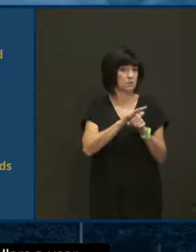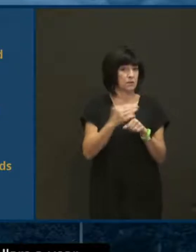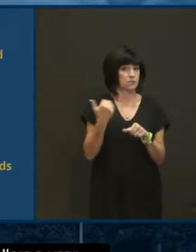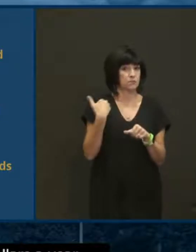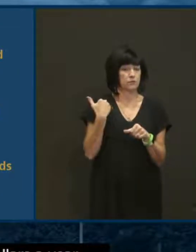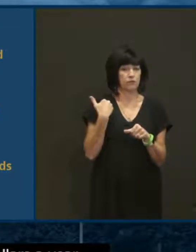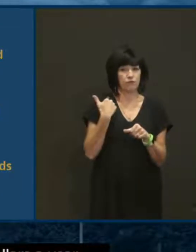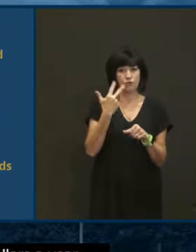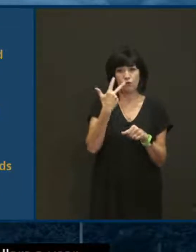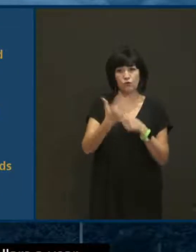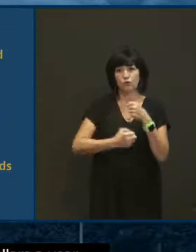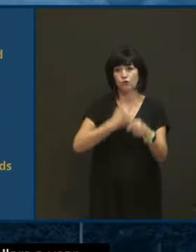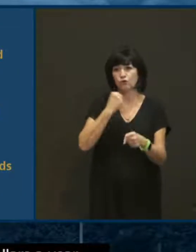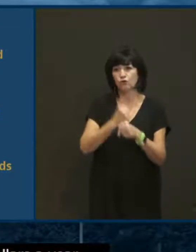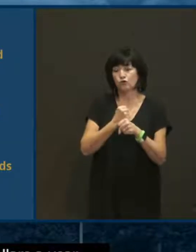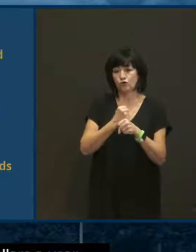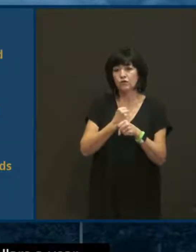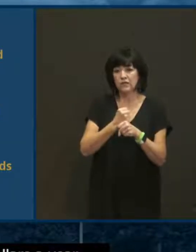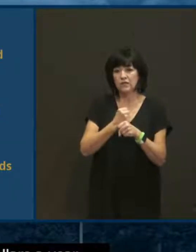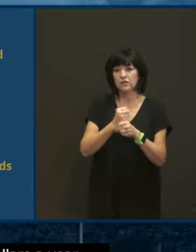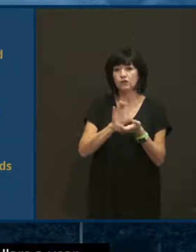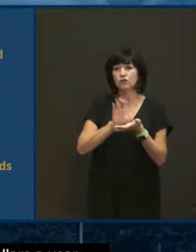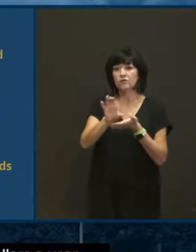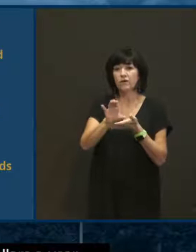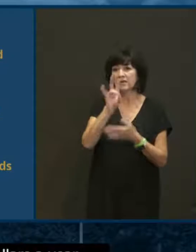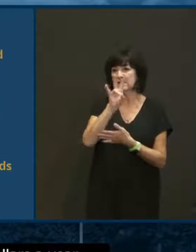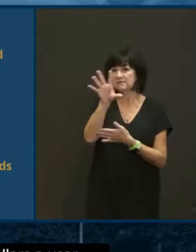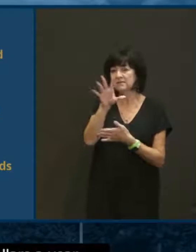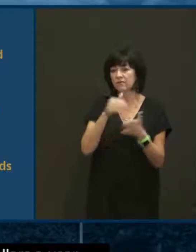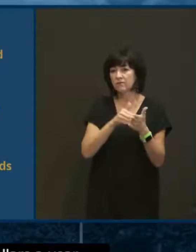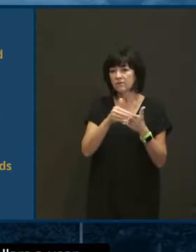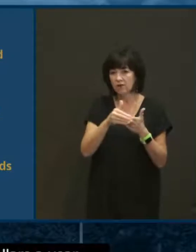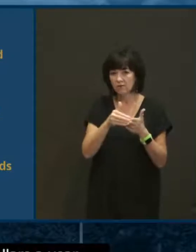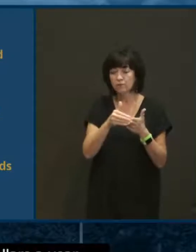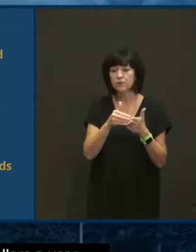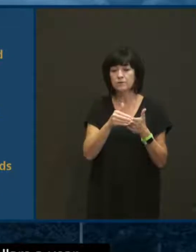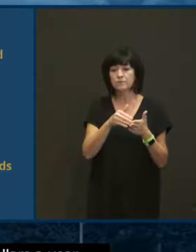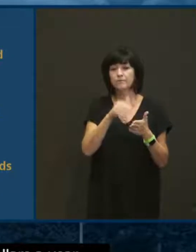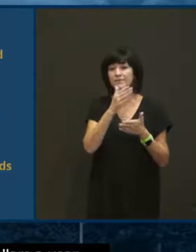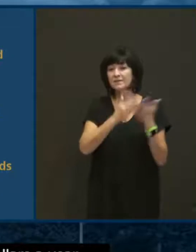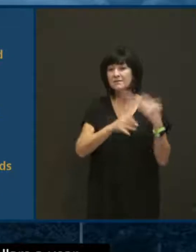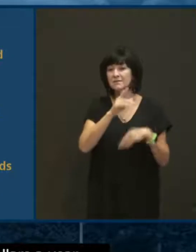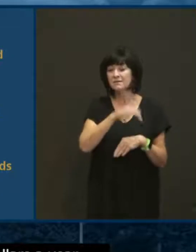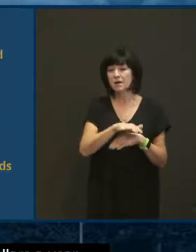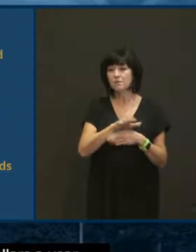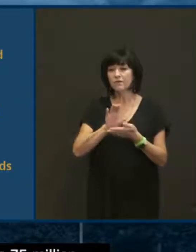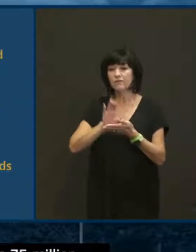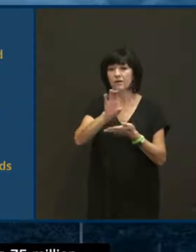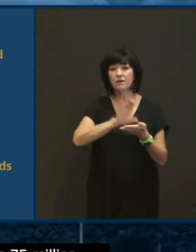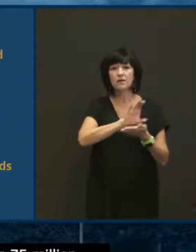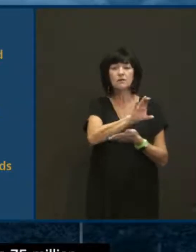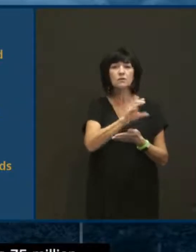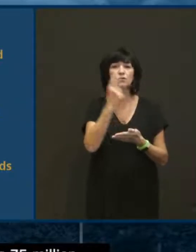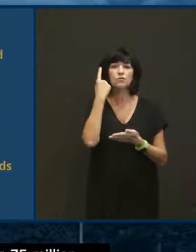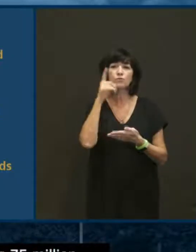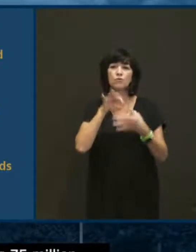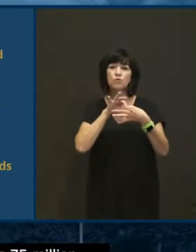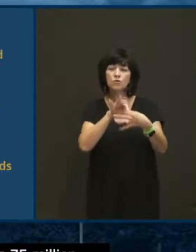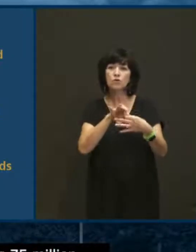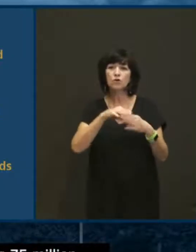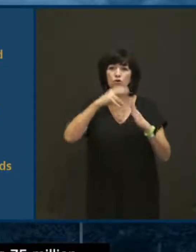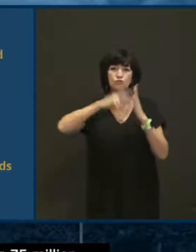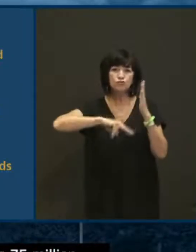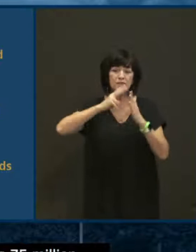3-year funding at $75 million, some of which was directed towards reading specialists and